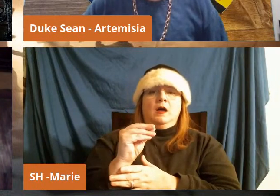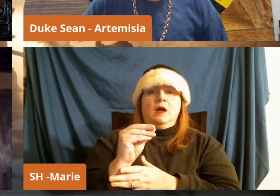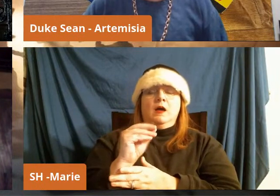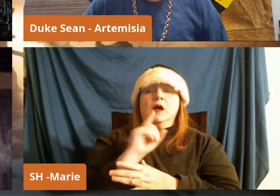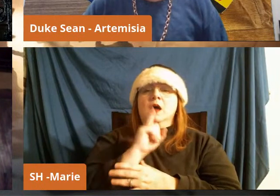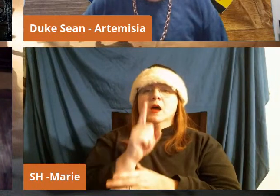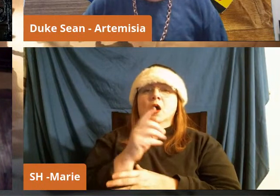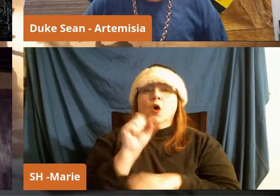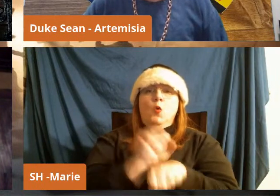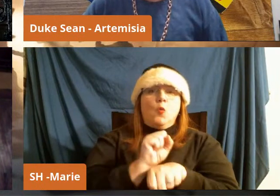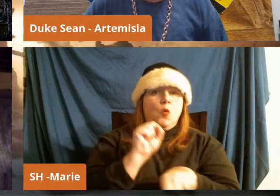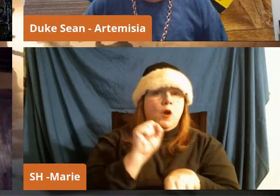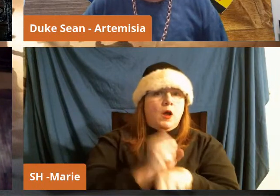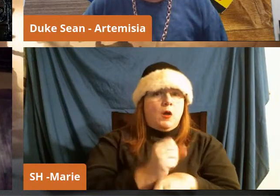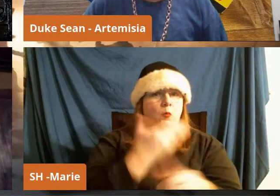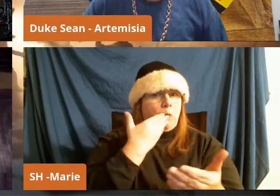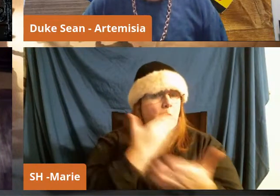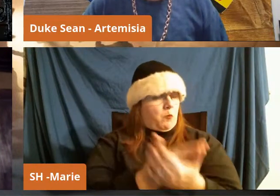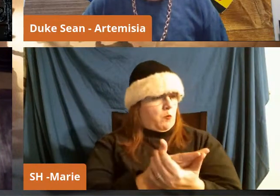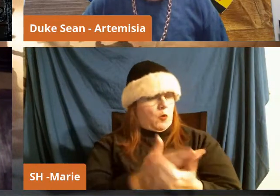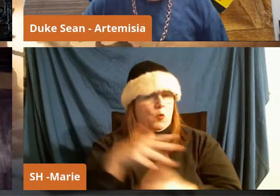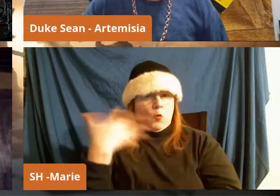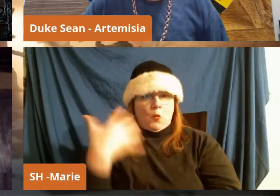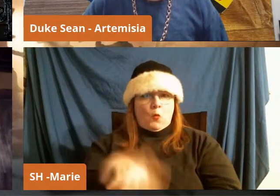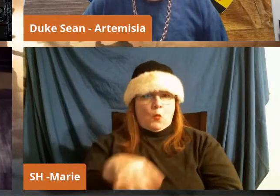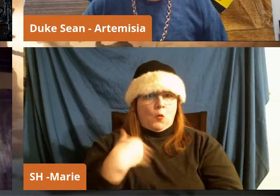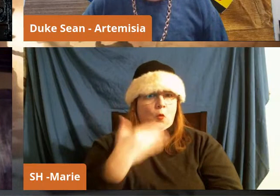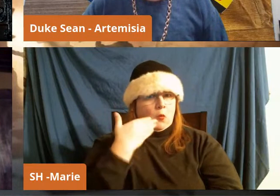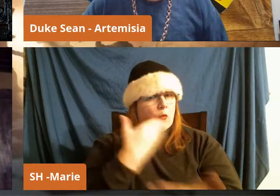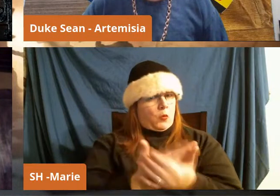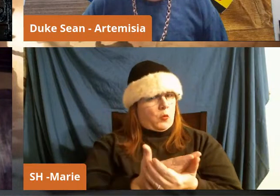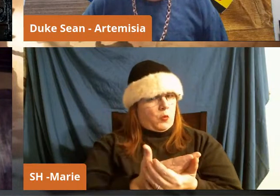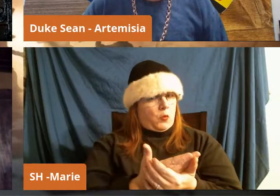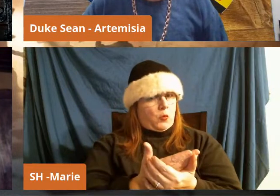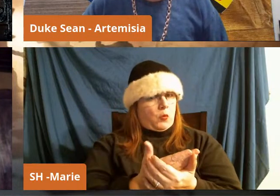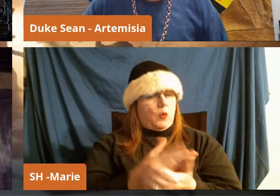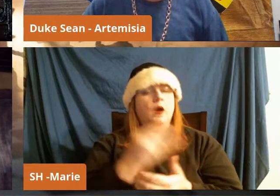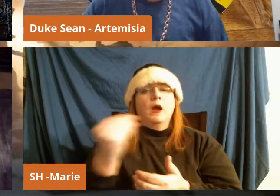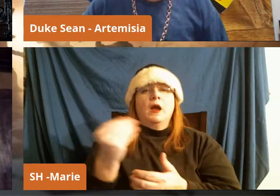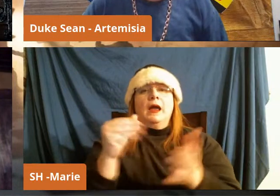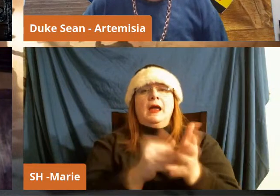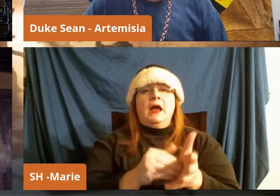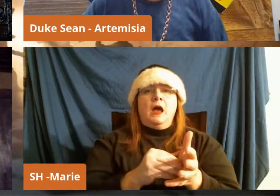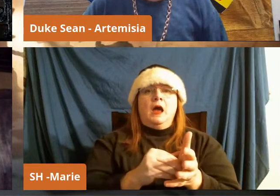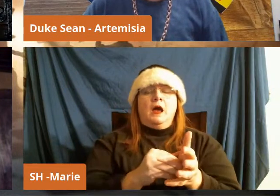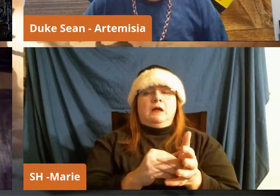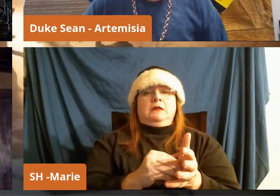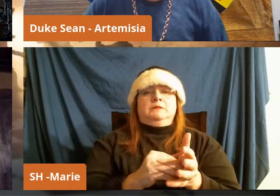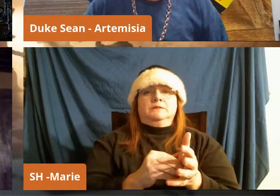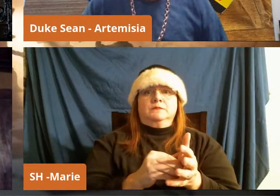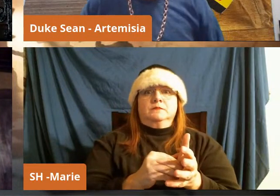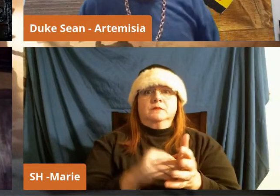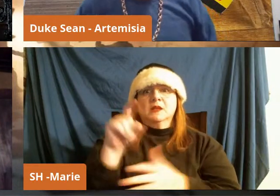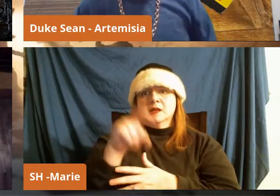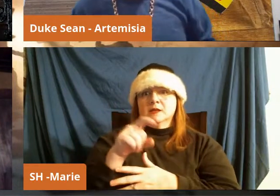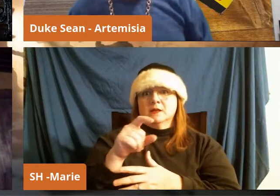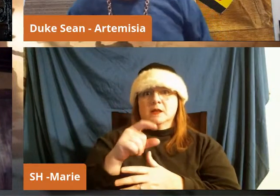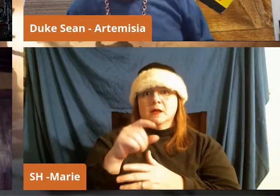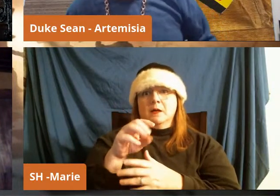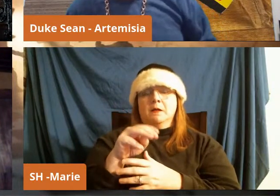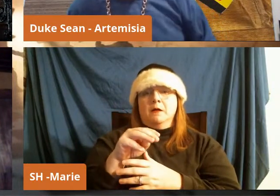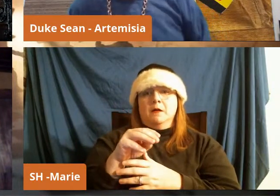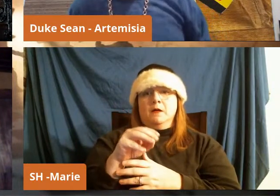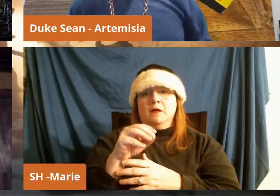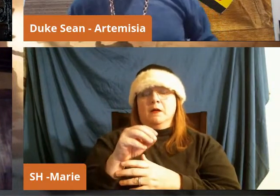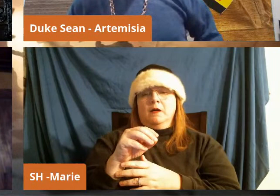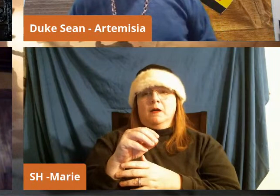it worked really well. And again, it was, the necessity being the mother of invention.